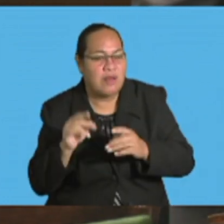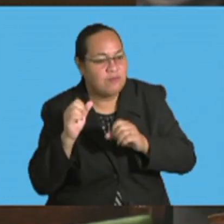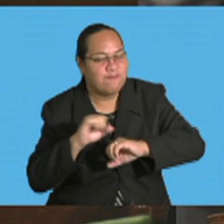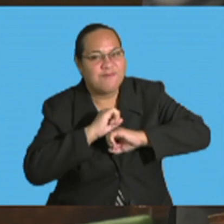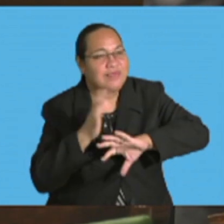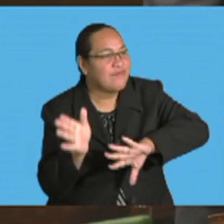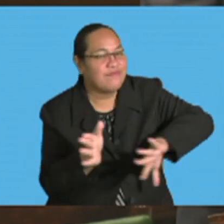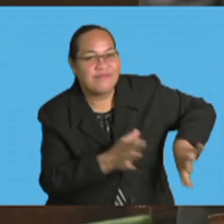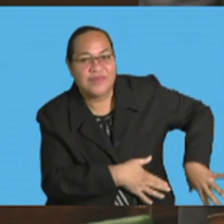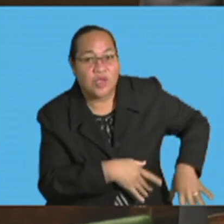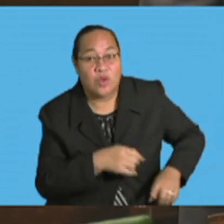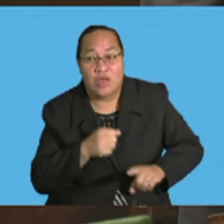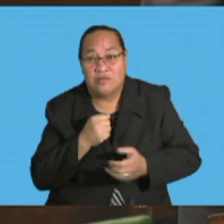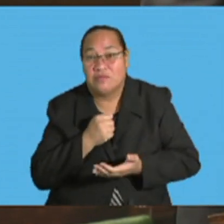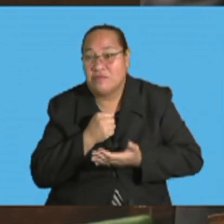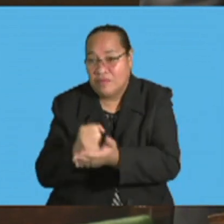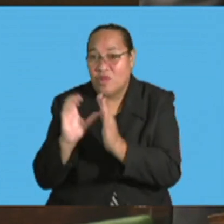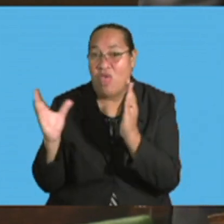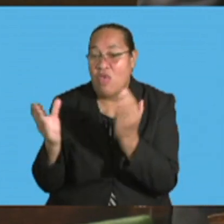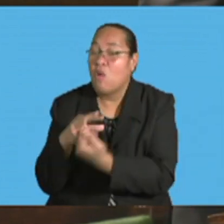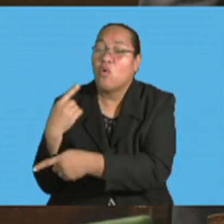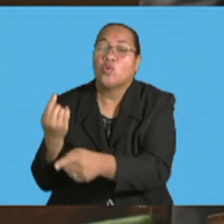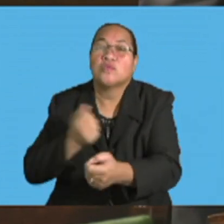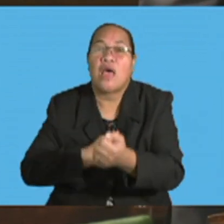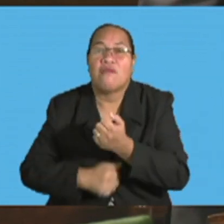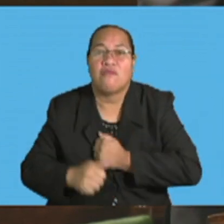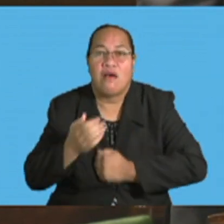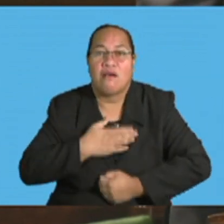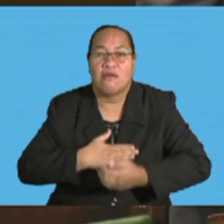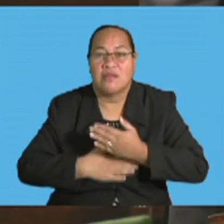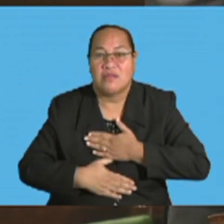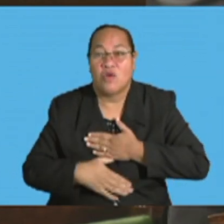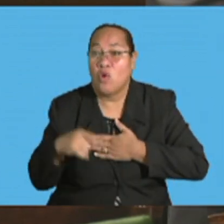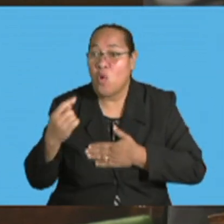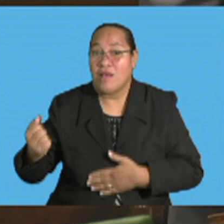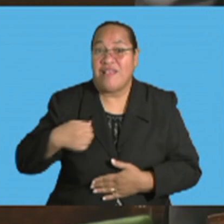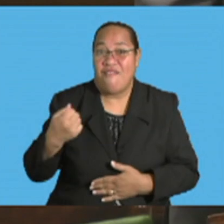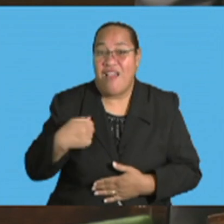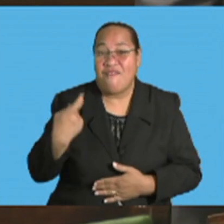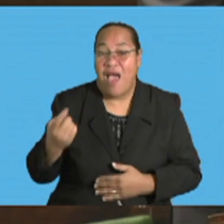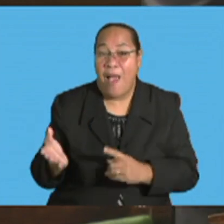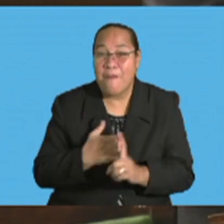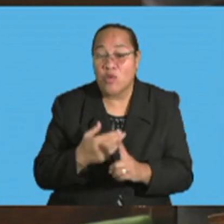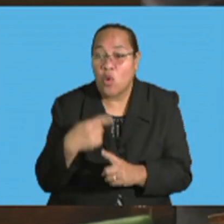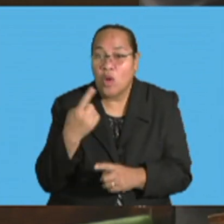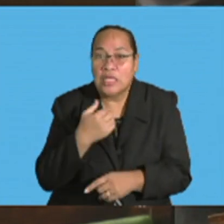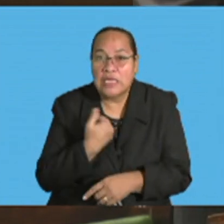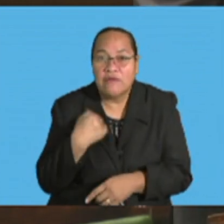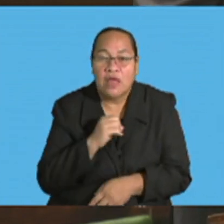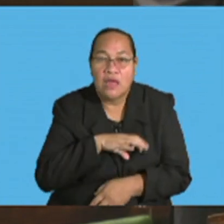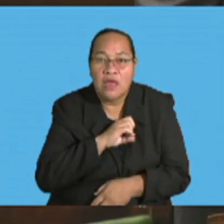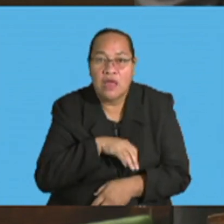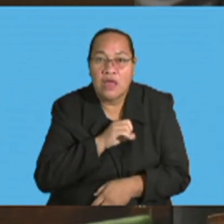to protect those who are suffering, those who have survived abuse and those living in fear,